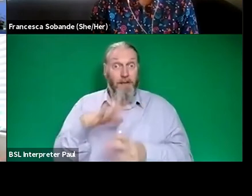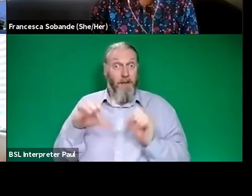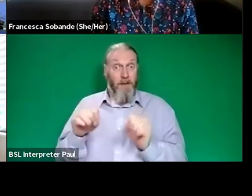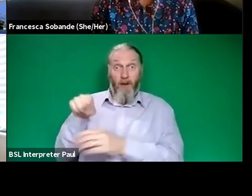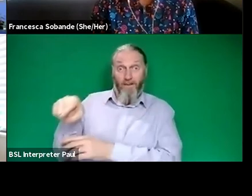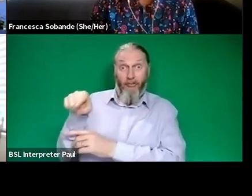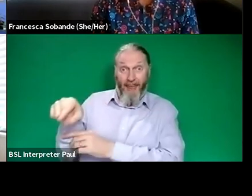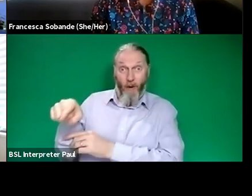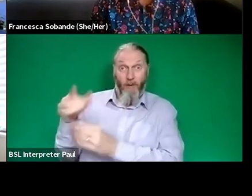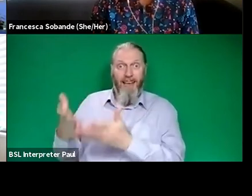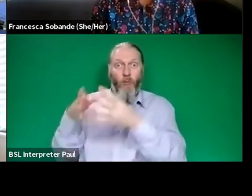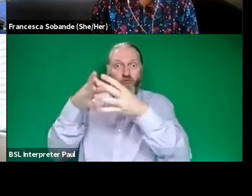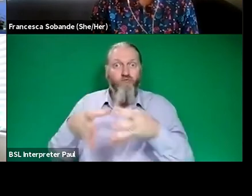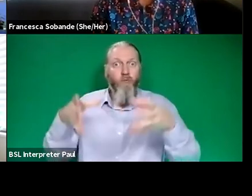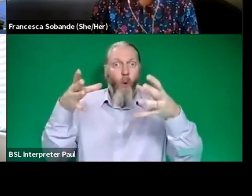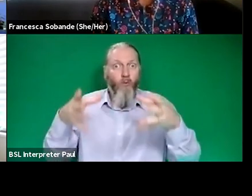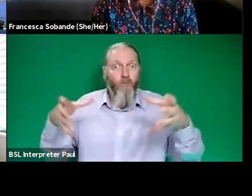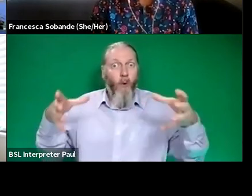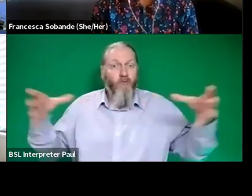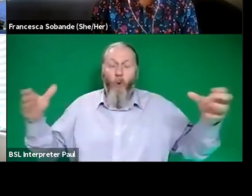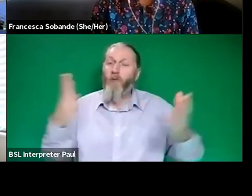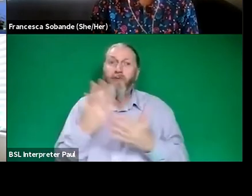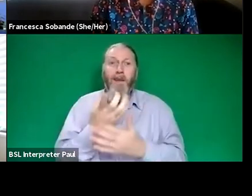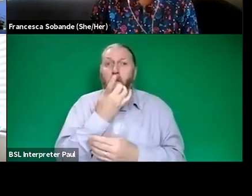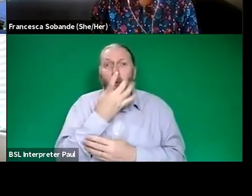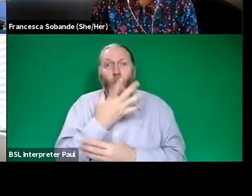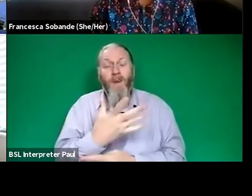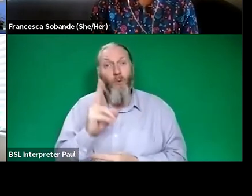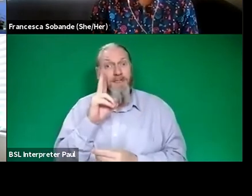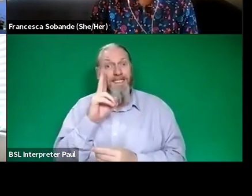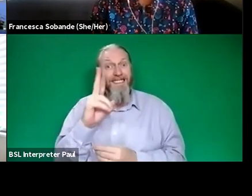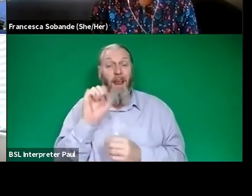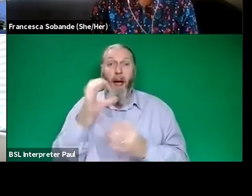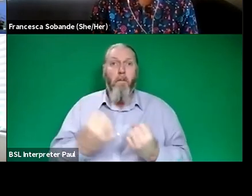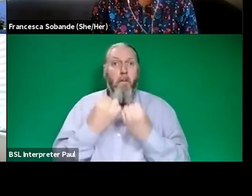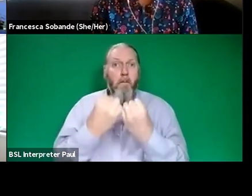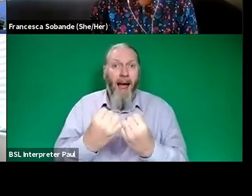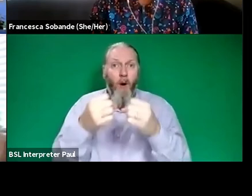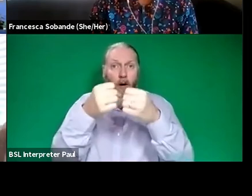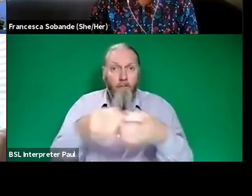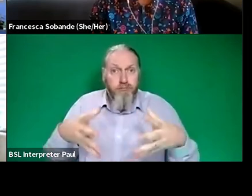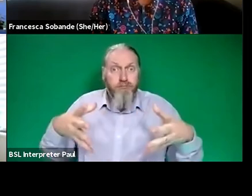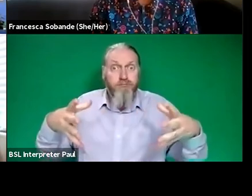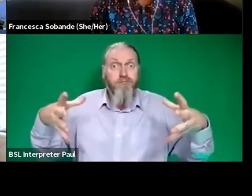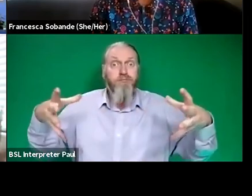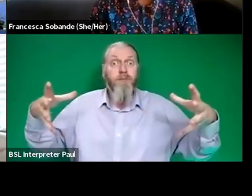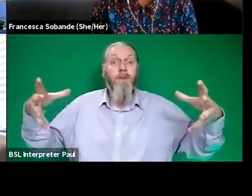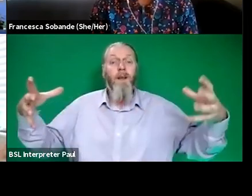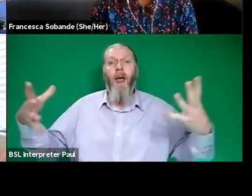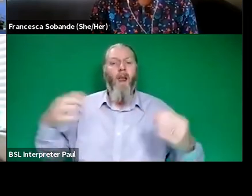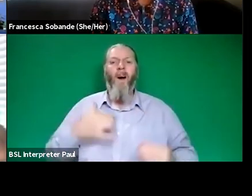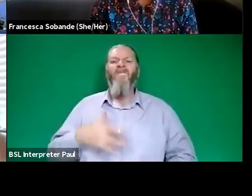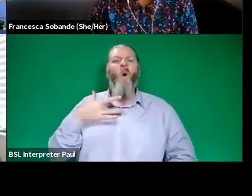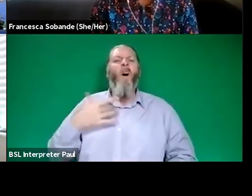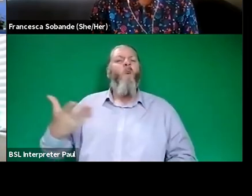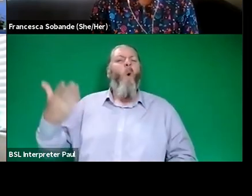it's been beautiful to see that sort of organic eruption of power then transform into something that for a long time I thought we're just going to show up